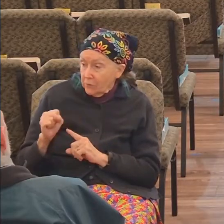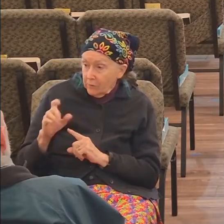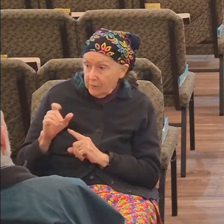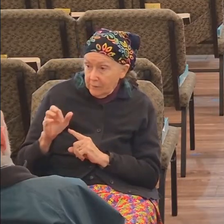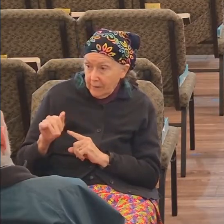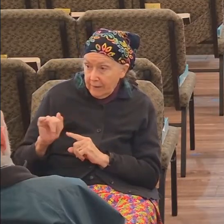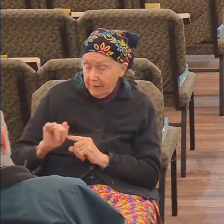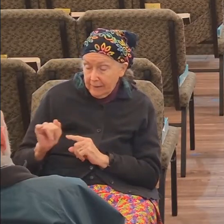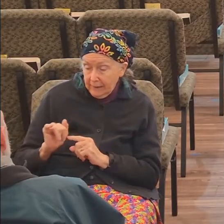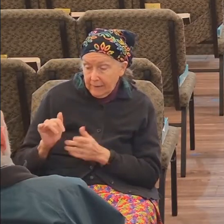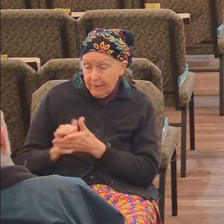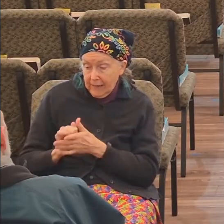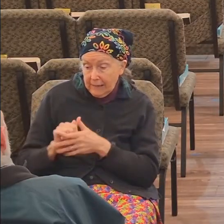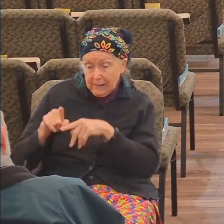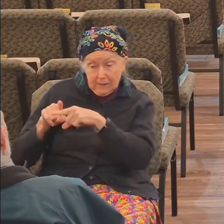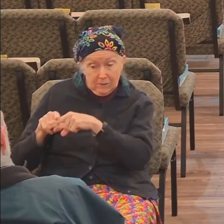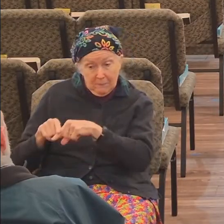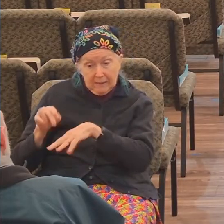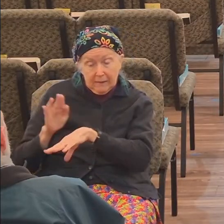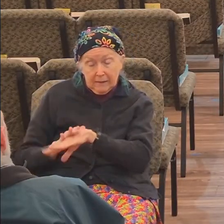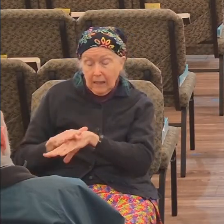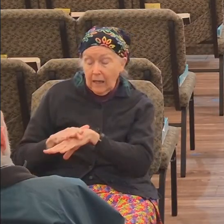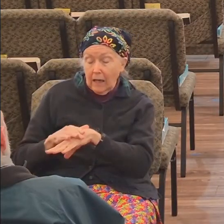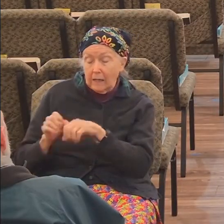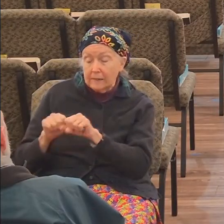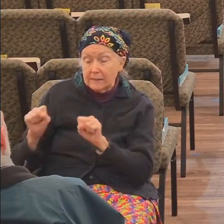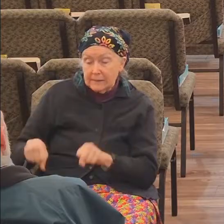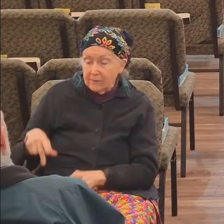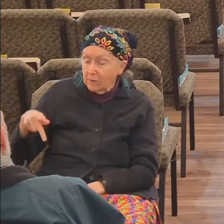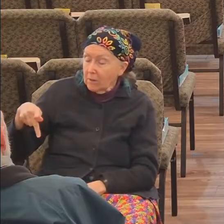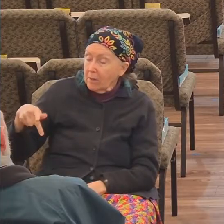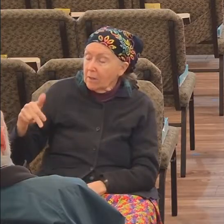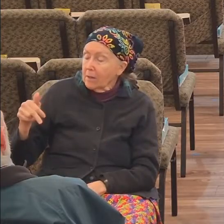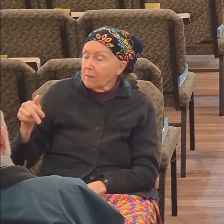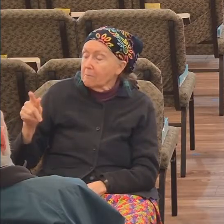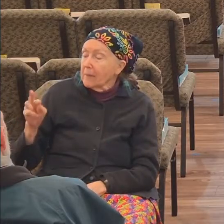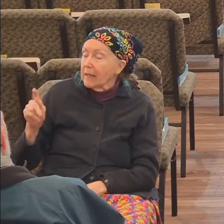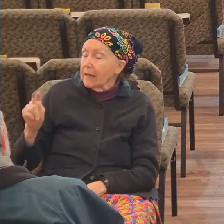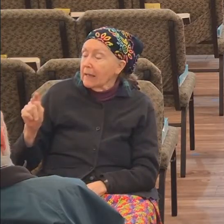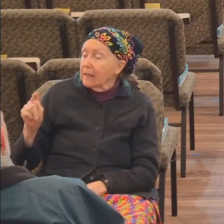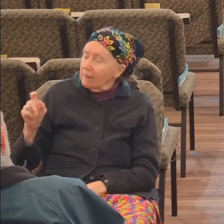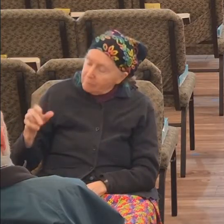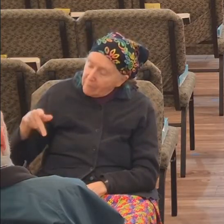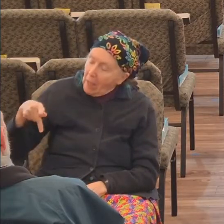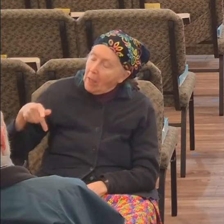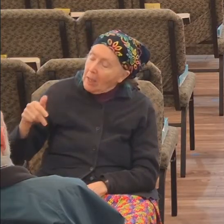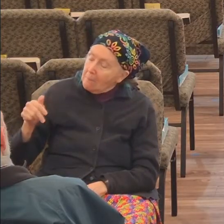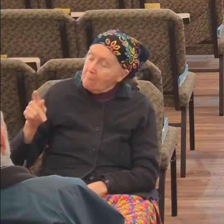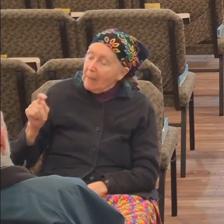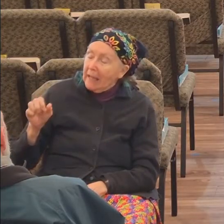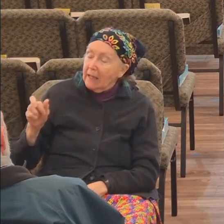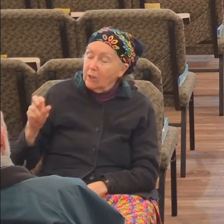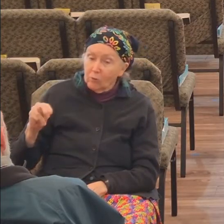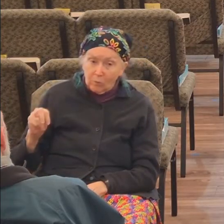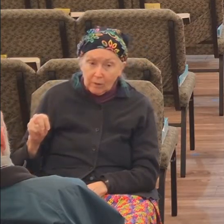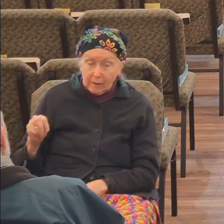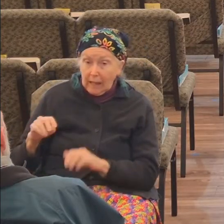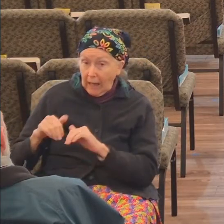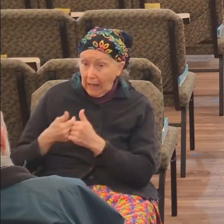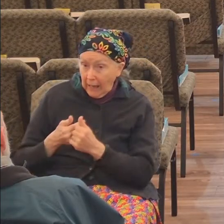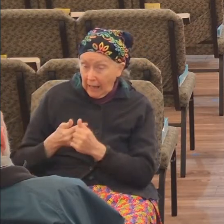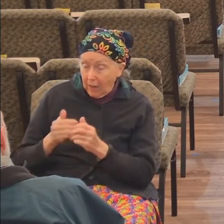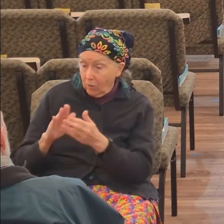a patronage system, the nature, okay, of this community and how it would function